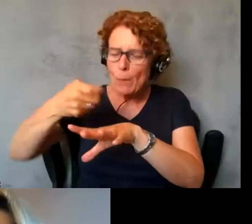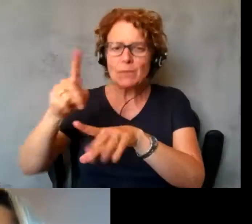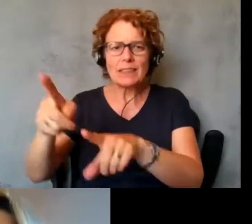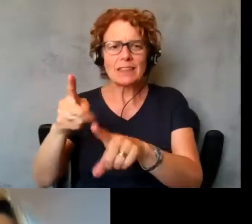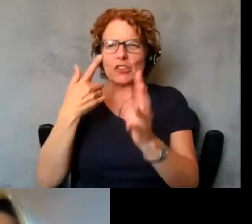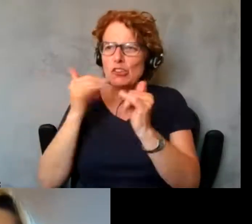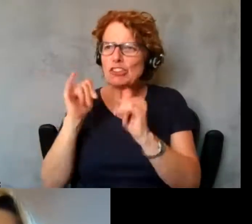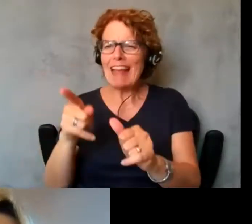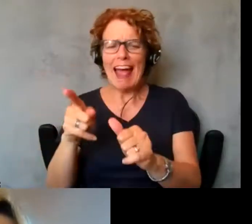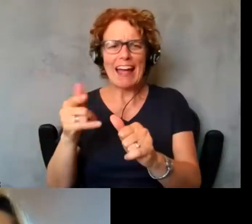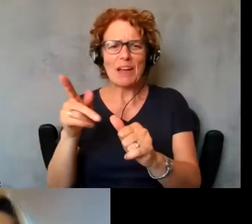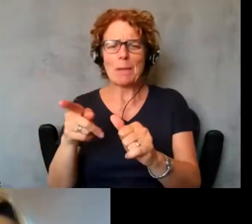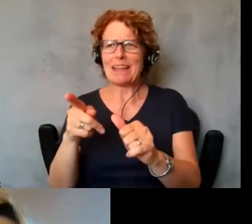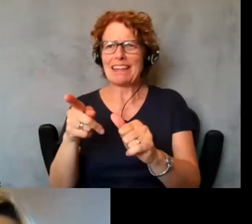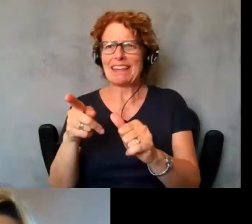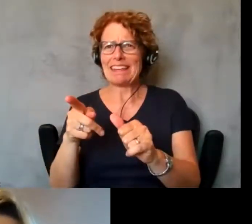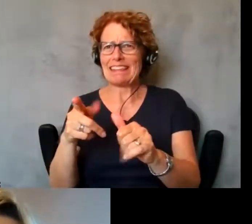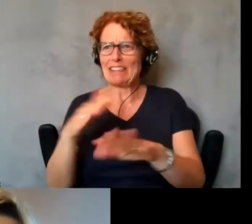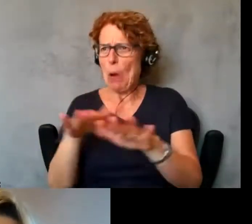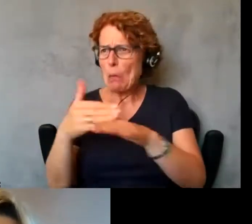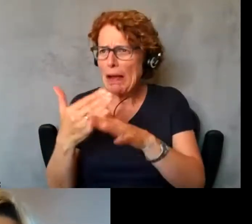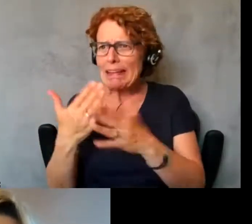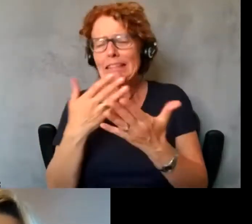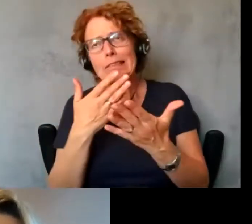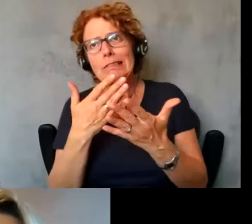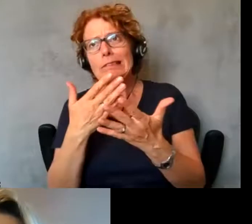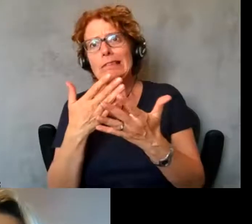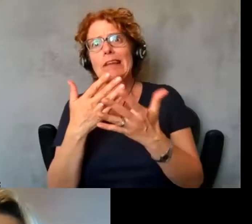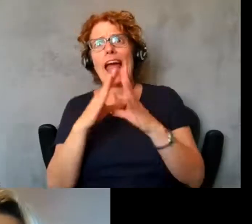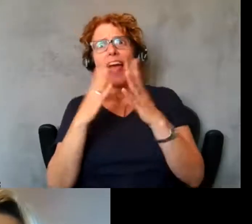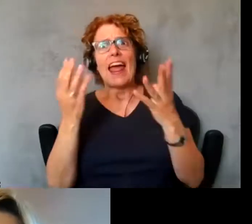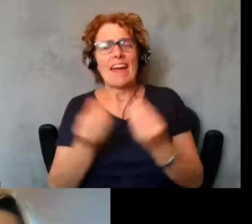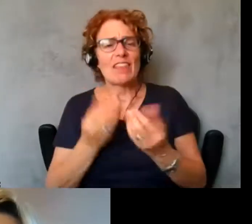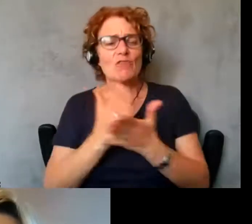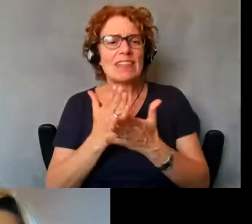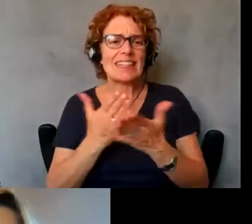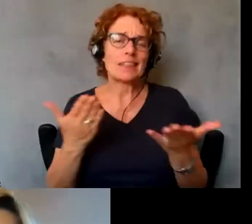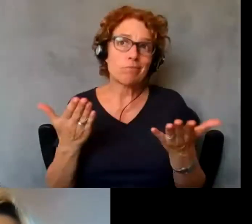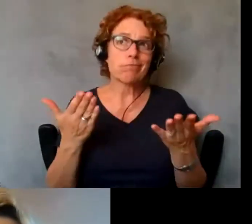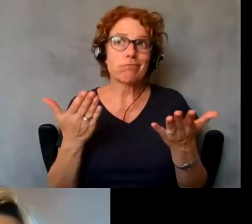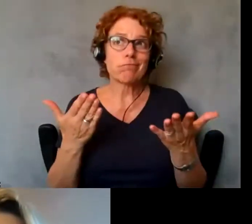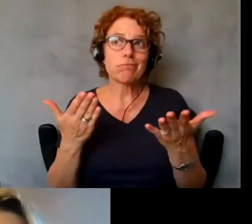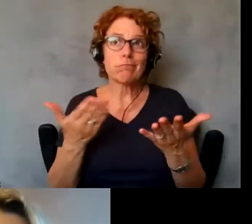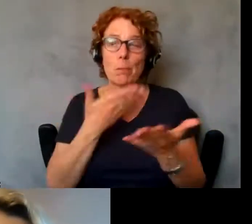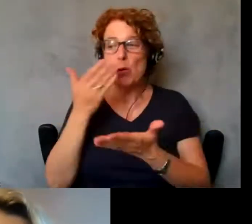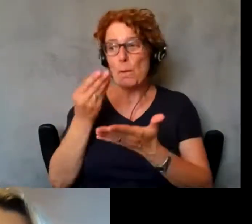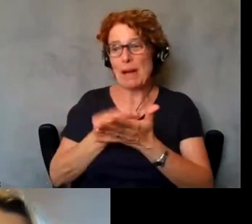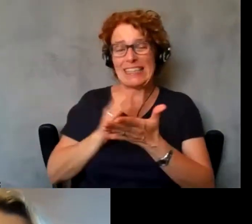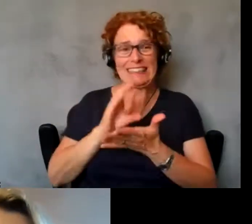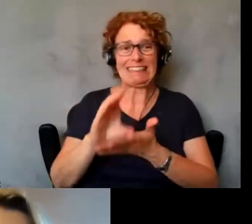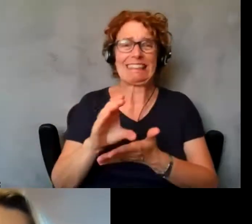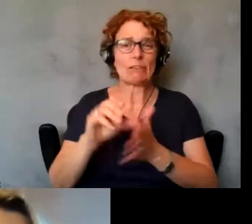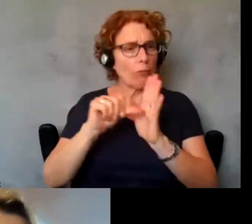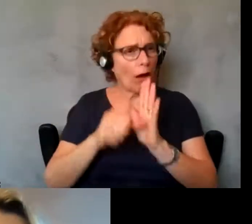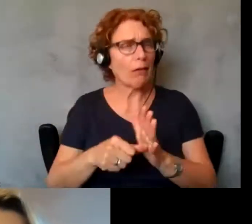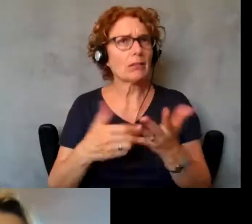see if, you know, it's not working? But all of that is without funding. It's really difficult.